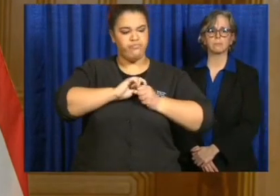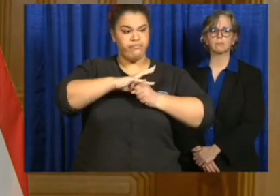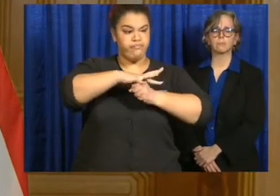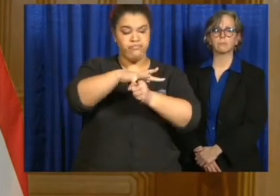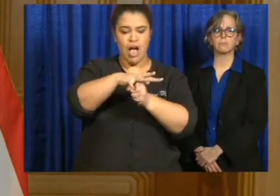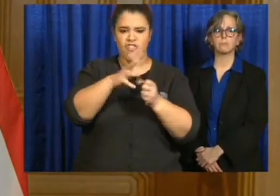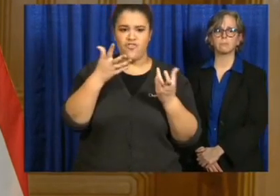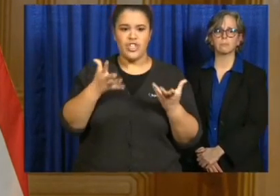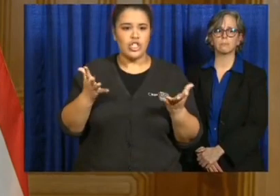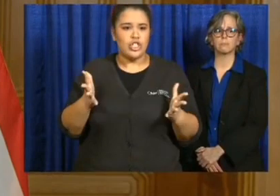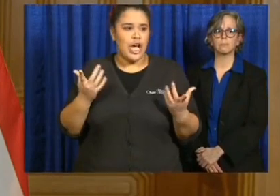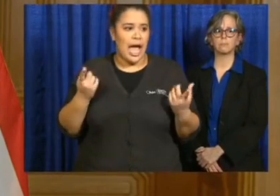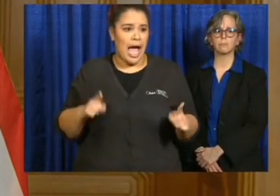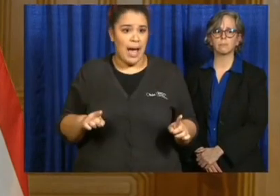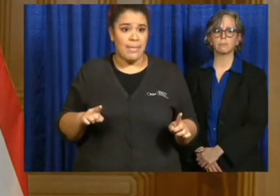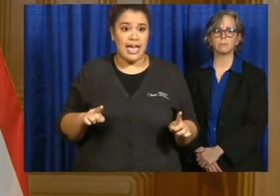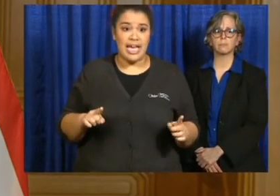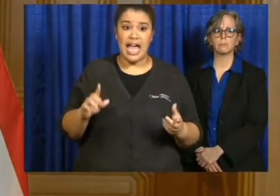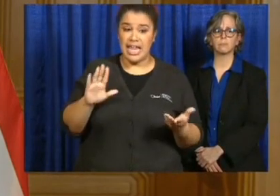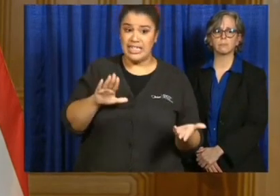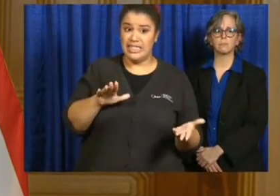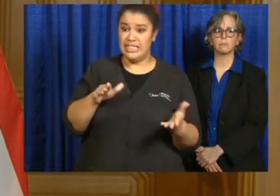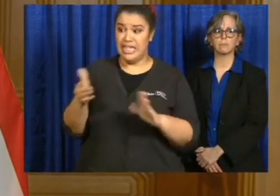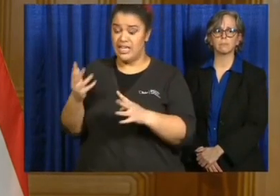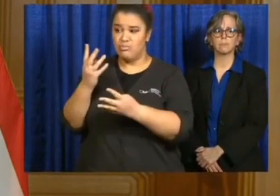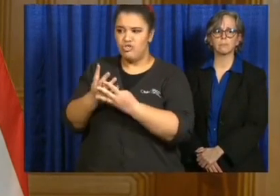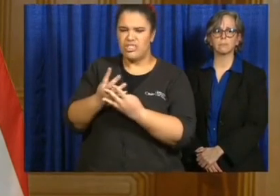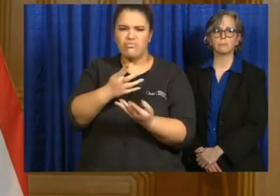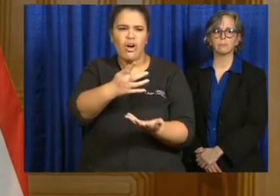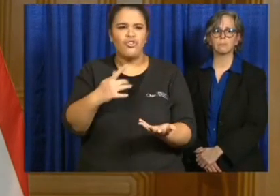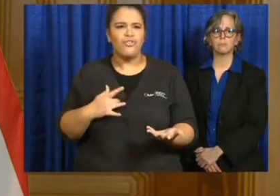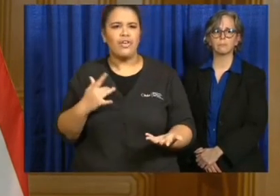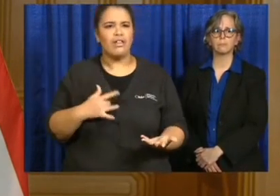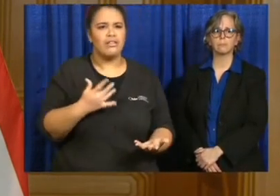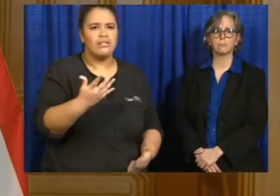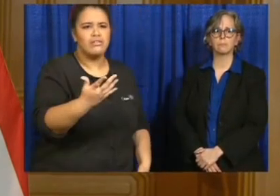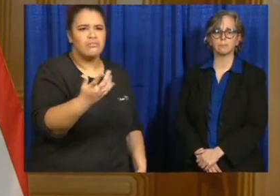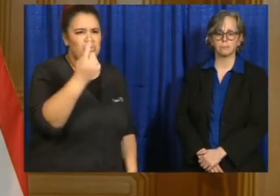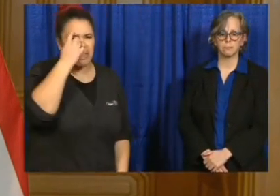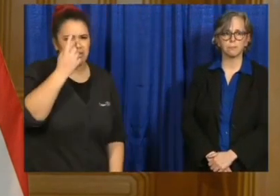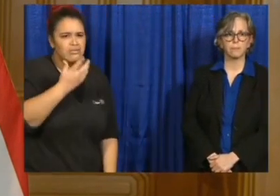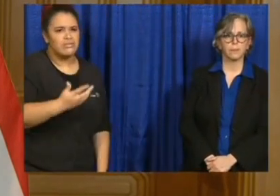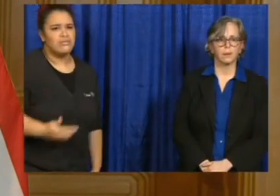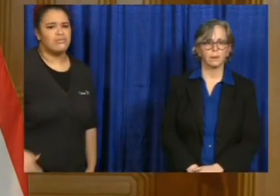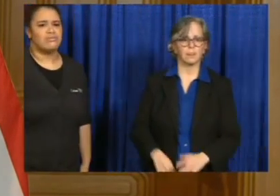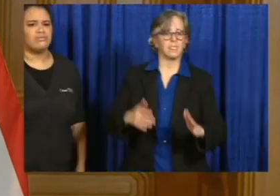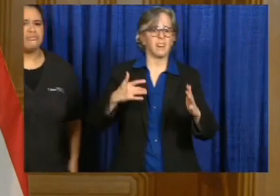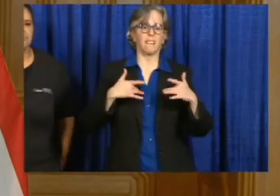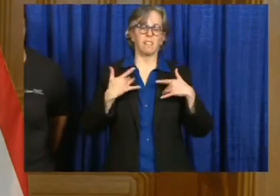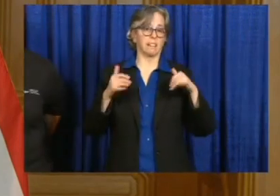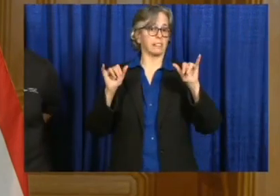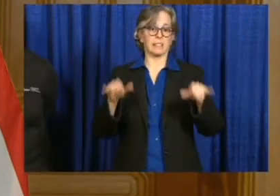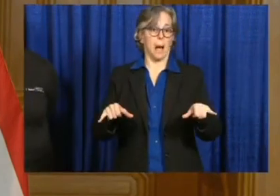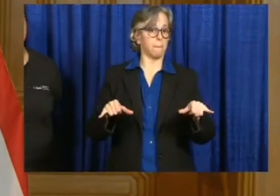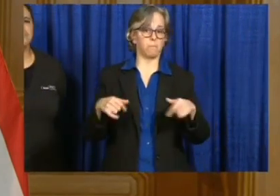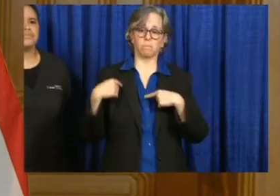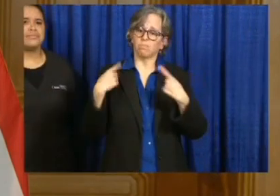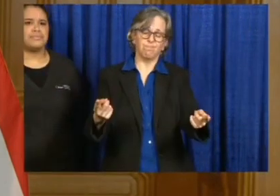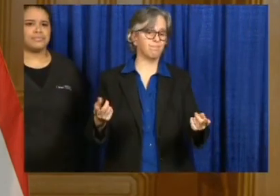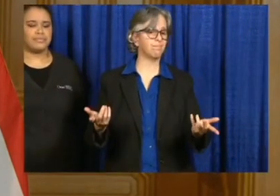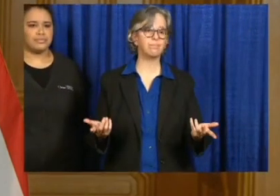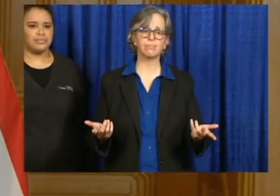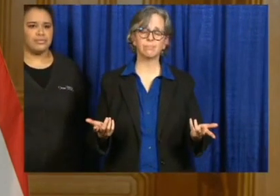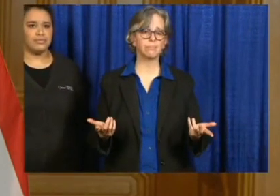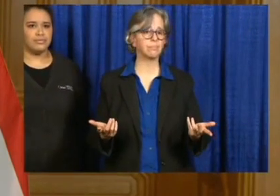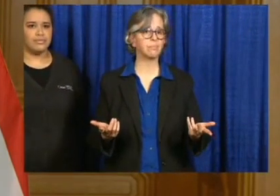have known health problems? I feel the same way I've always felt. So there's